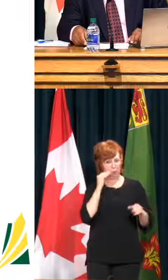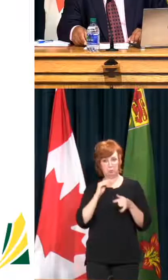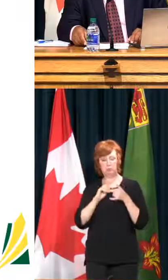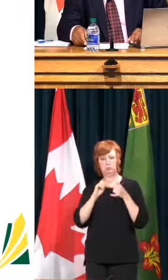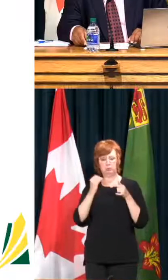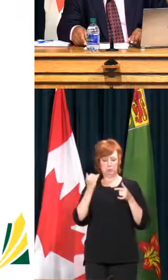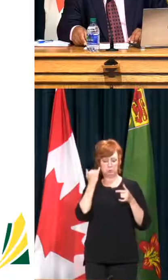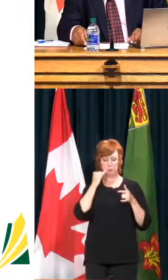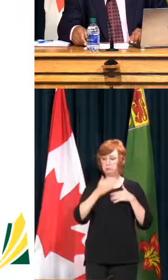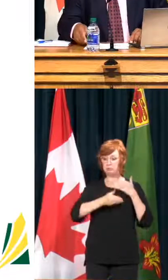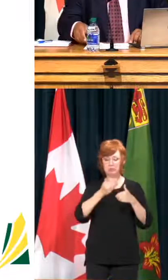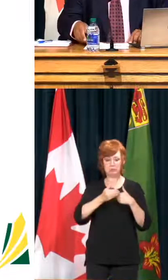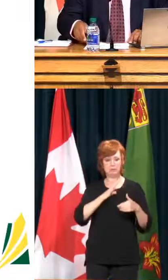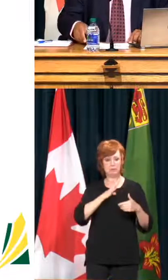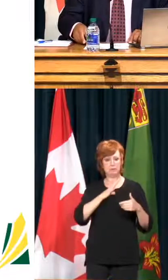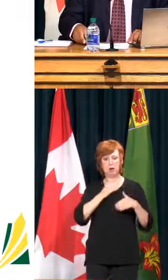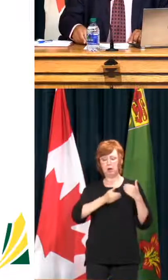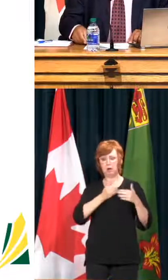with COVID.